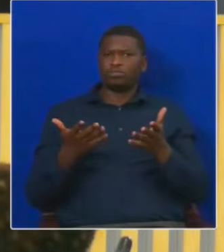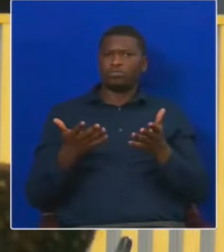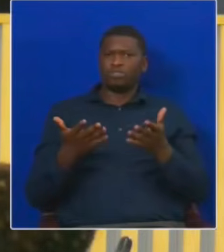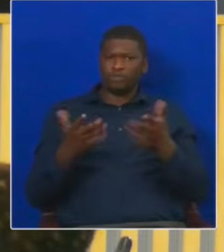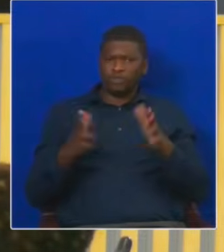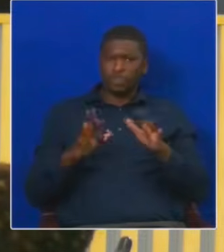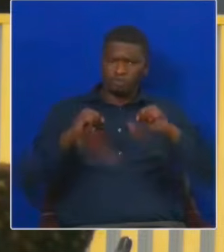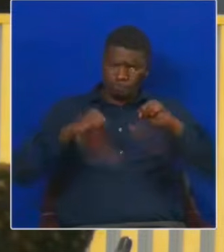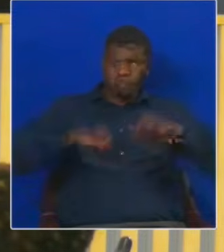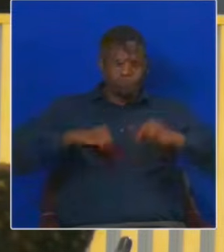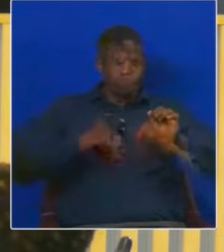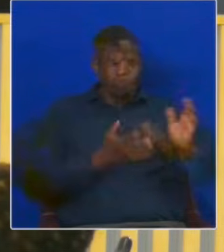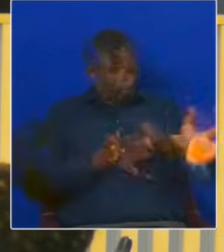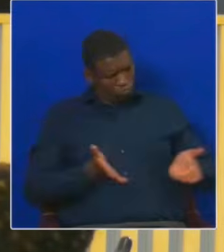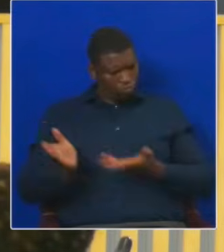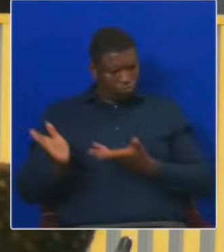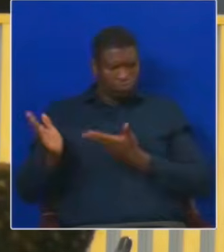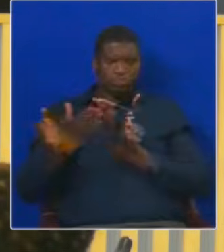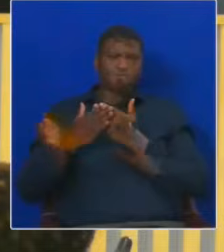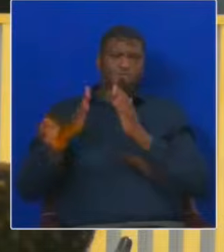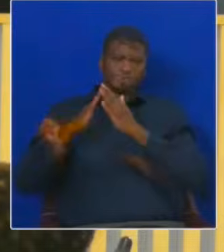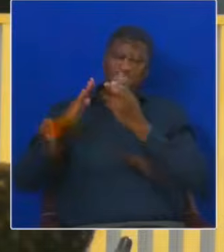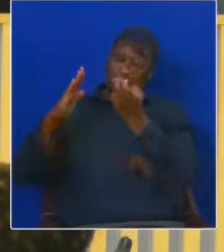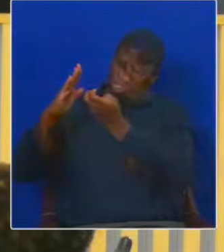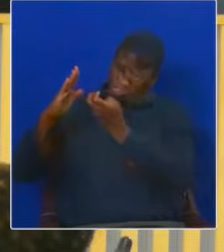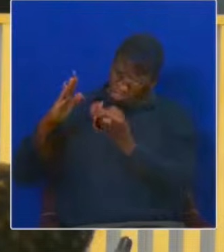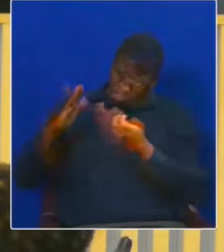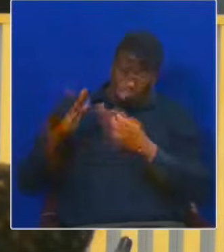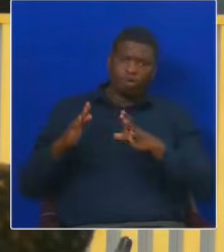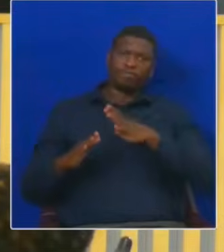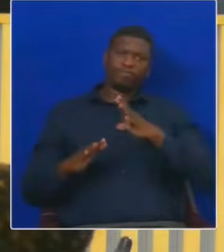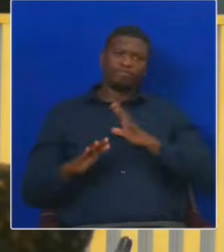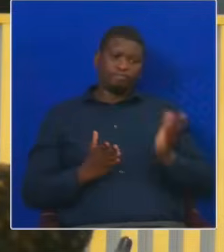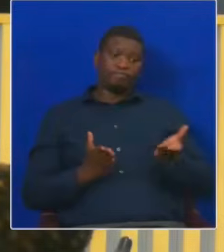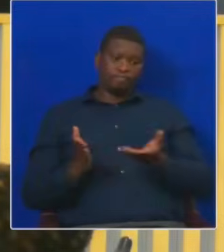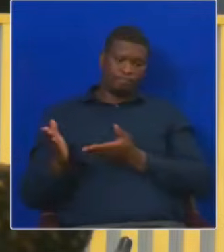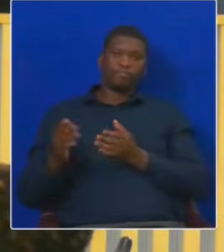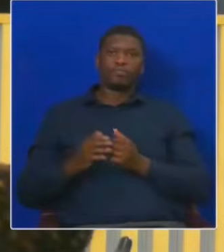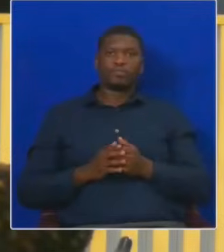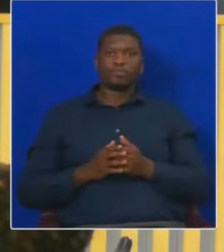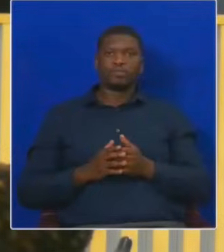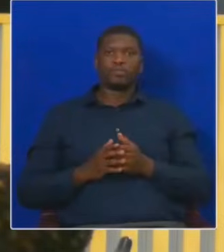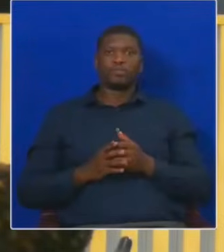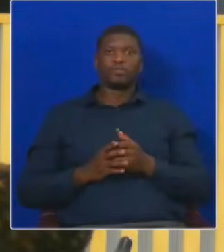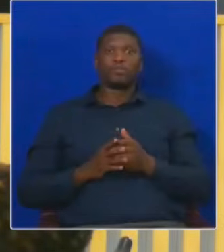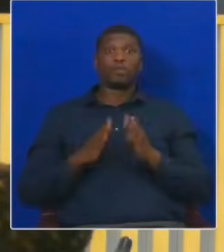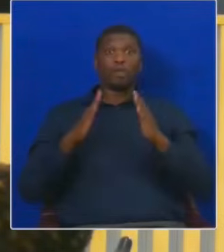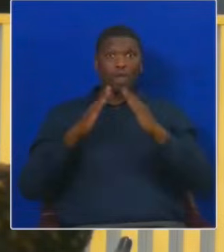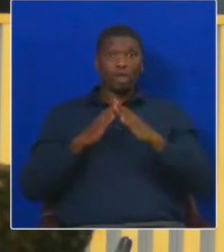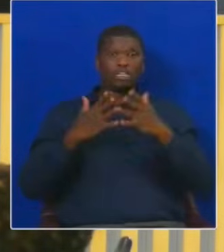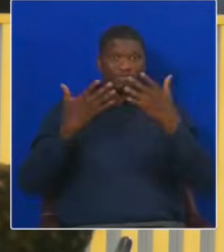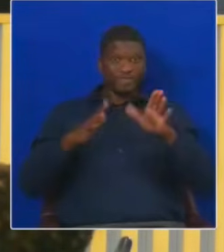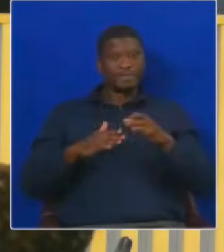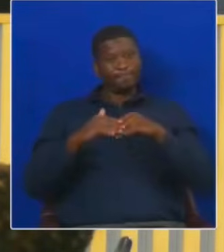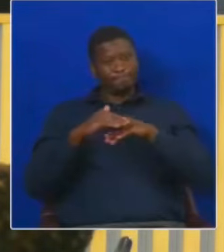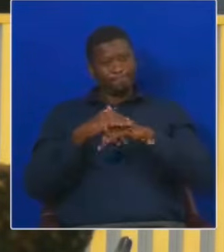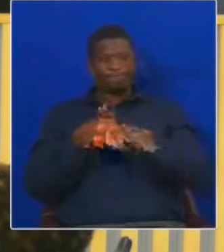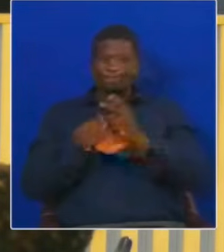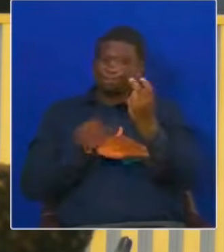that we searched the house. Indeed, we searched the house, but Lucky Molefe was never